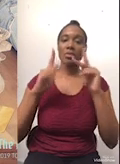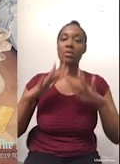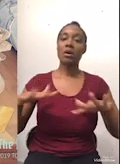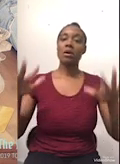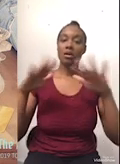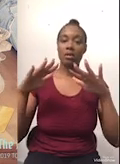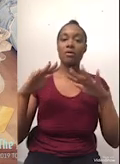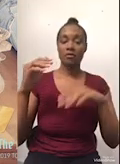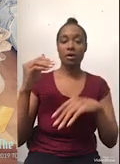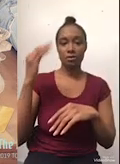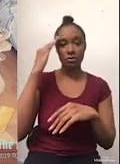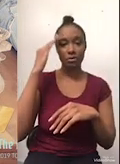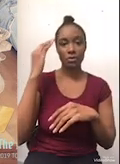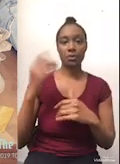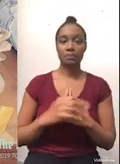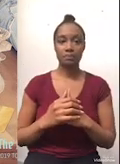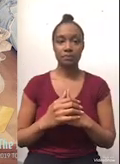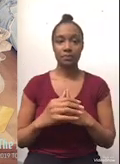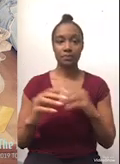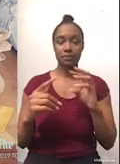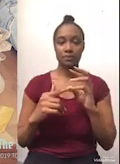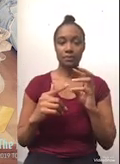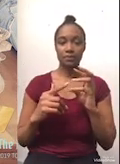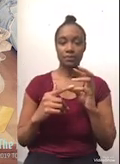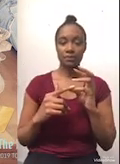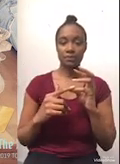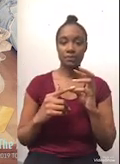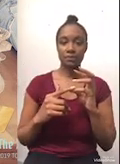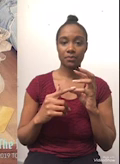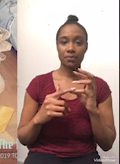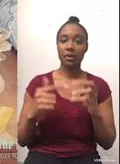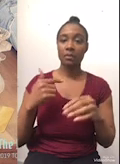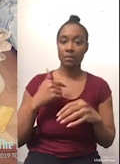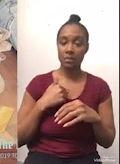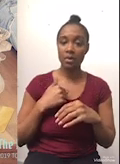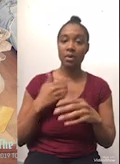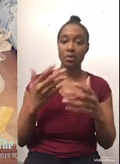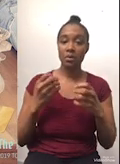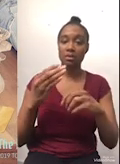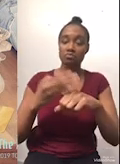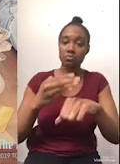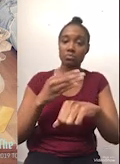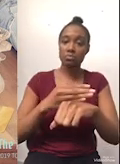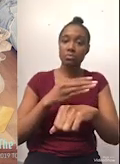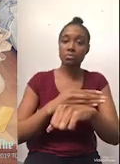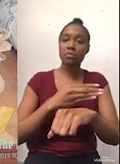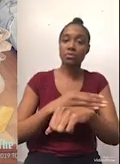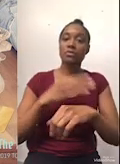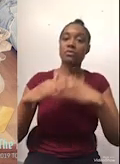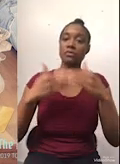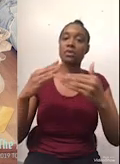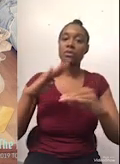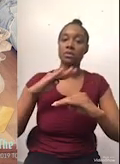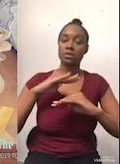Sunyeol, first, my goal is to be able to sing well until I'm satisfied. And whatever the job might be, I